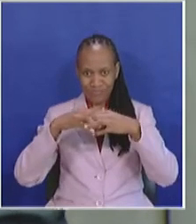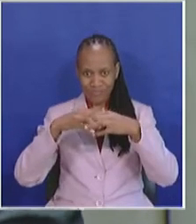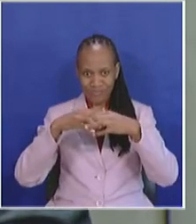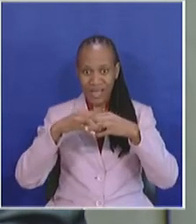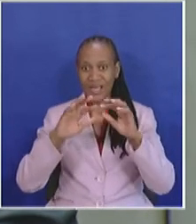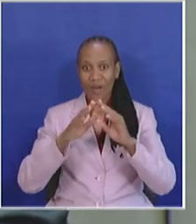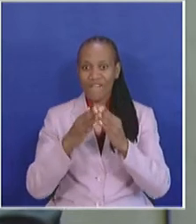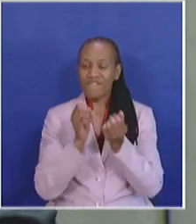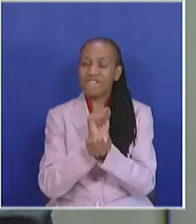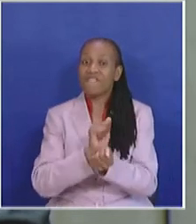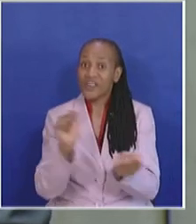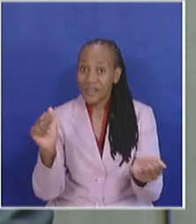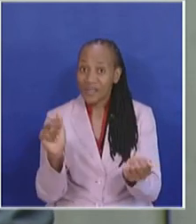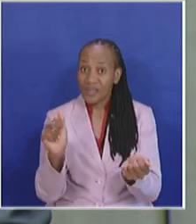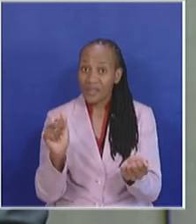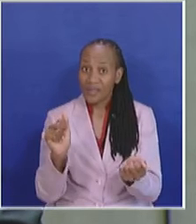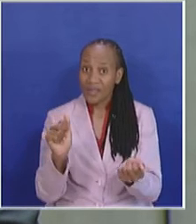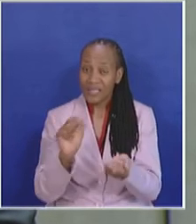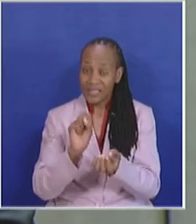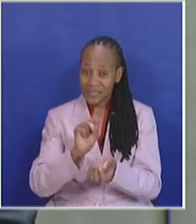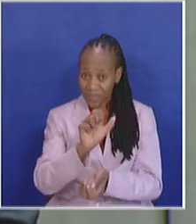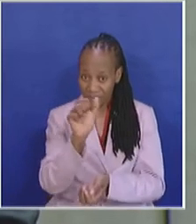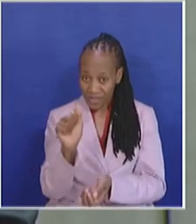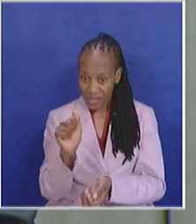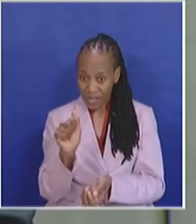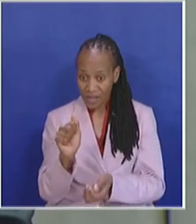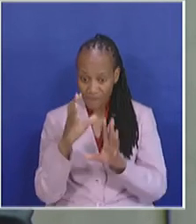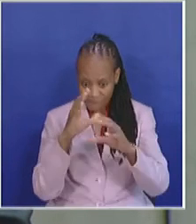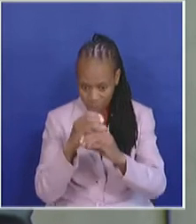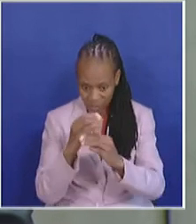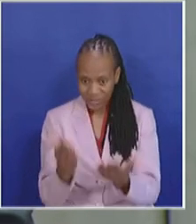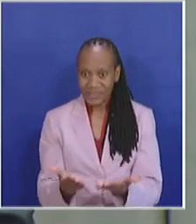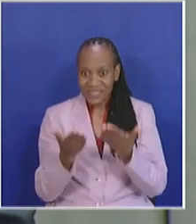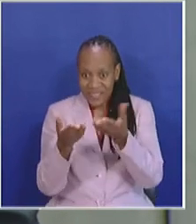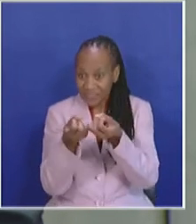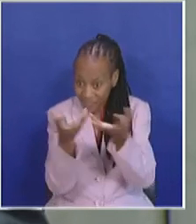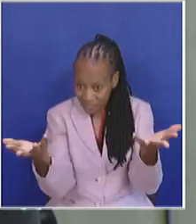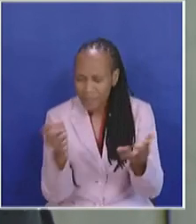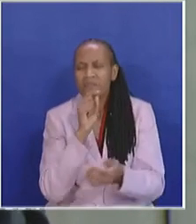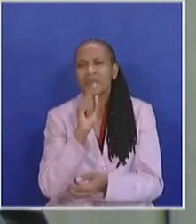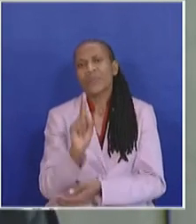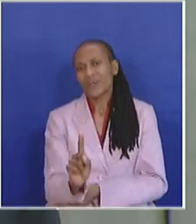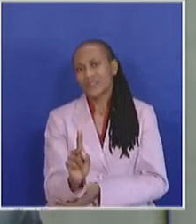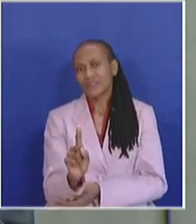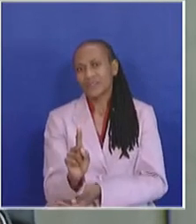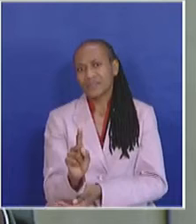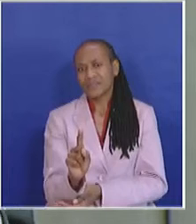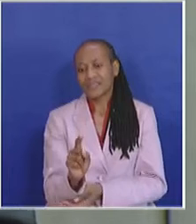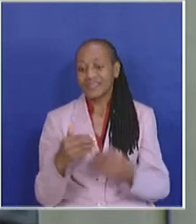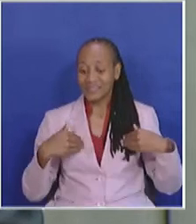implementation of the program of a service delivery, it means, therefore, we must start at